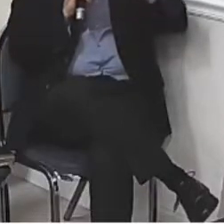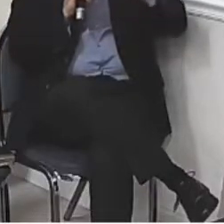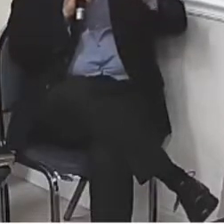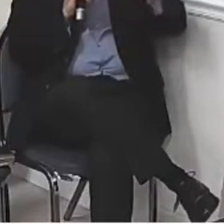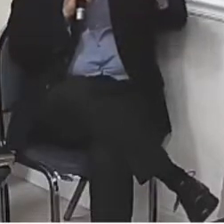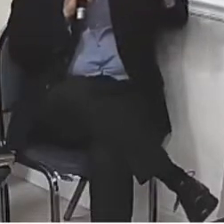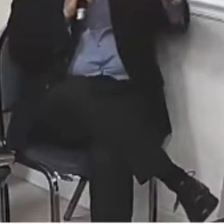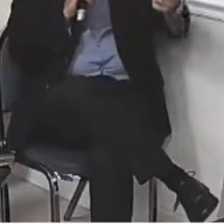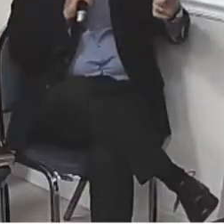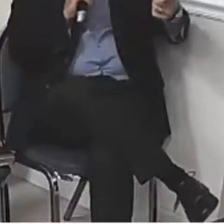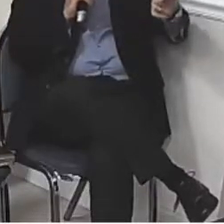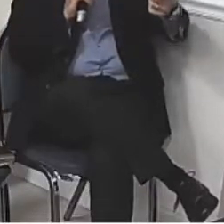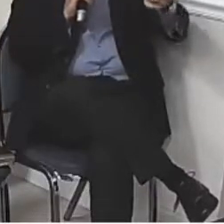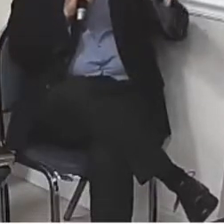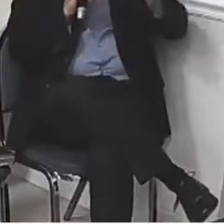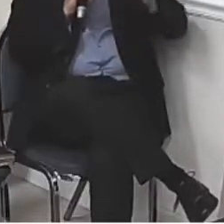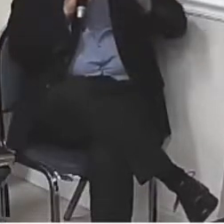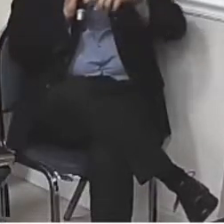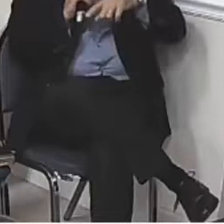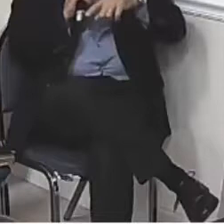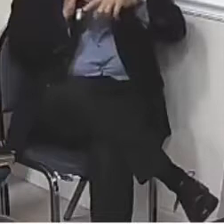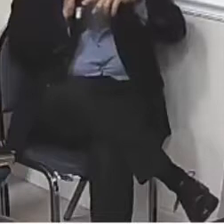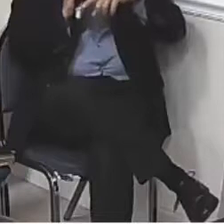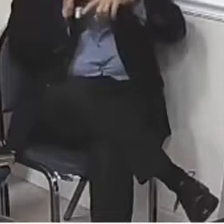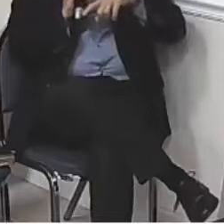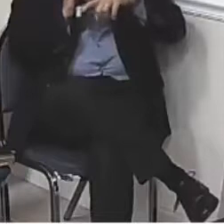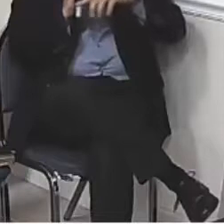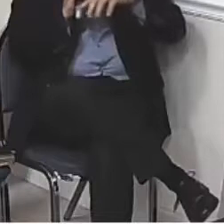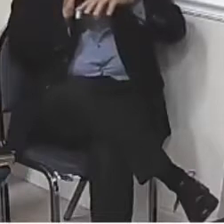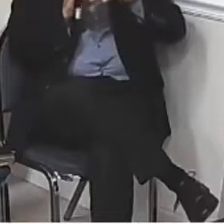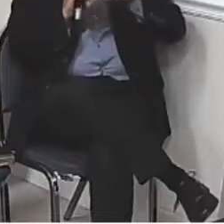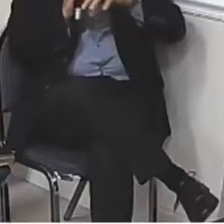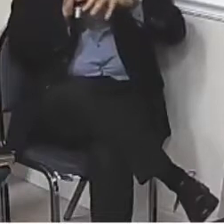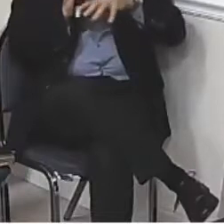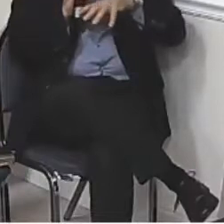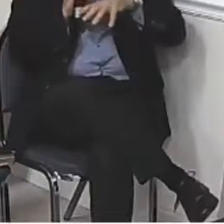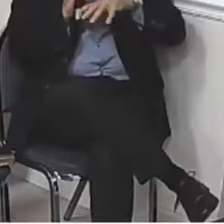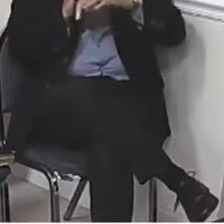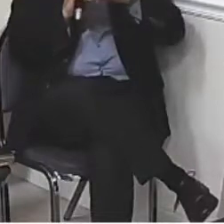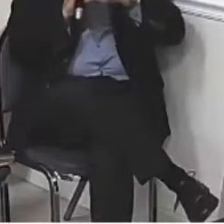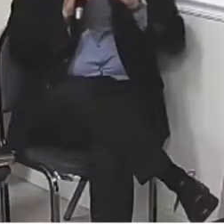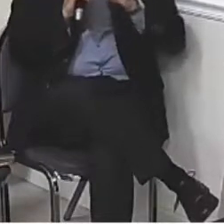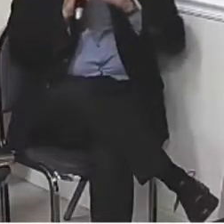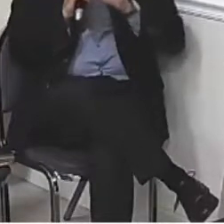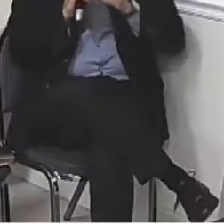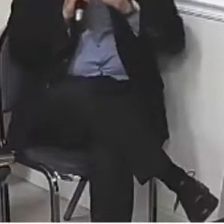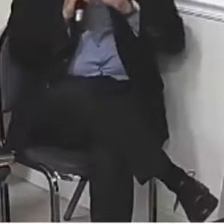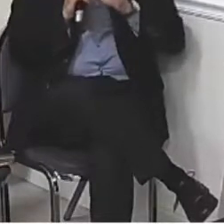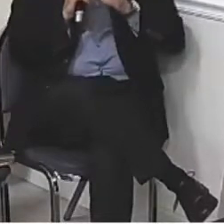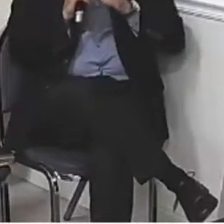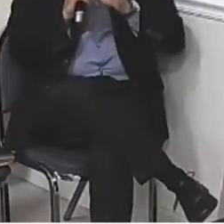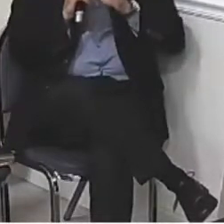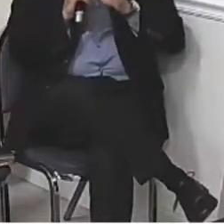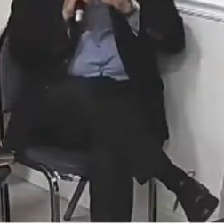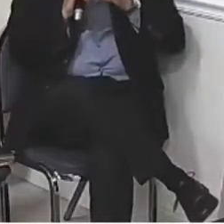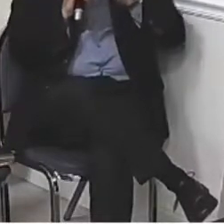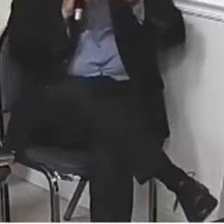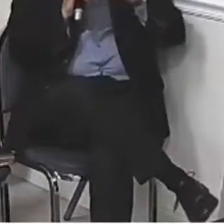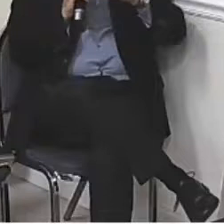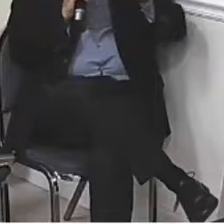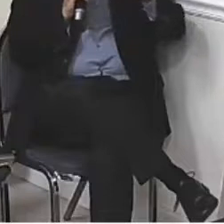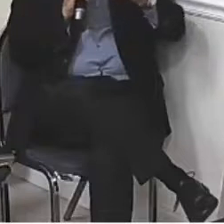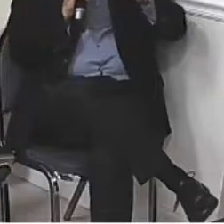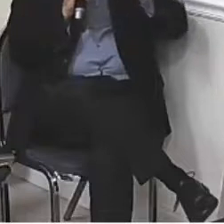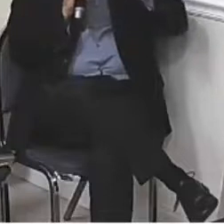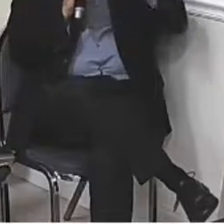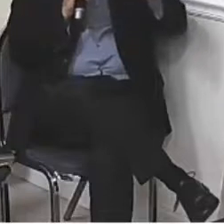away from sin, but getting used to the practice of sin, this is something that is very dangerous, because there is no